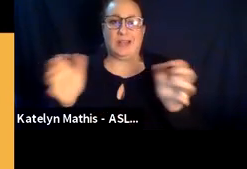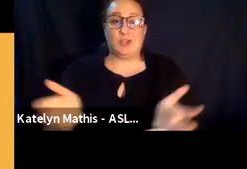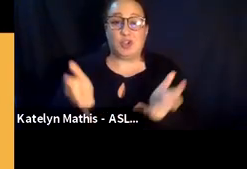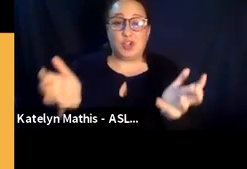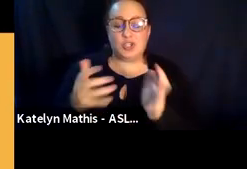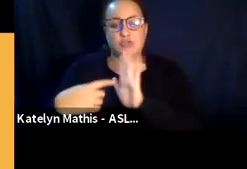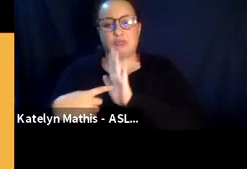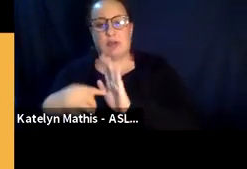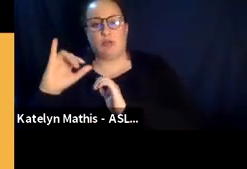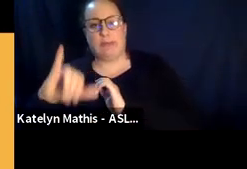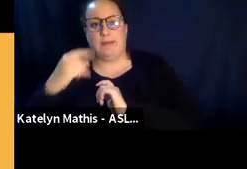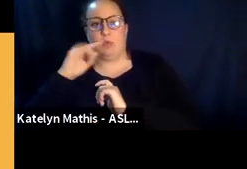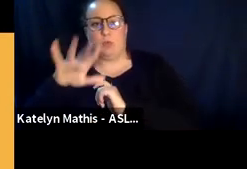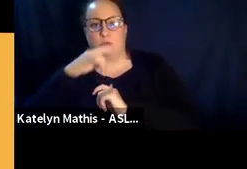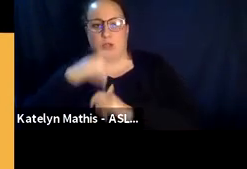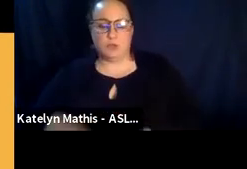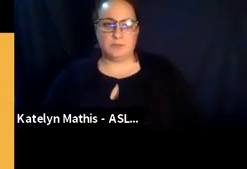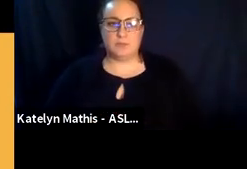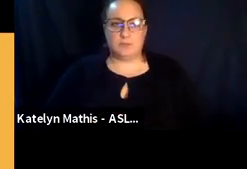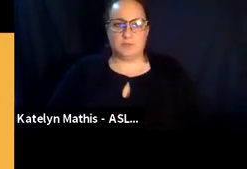that for your child.